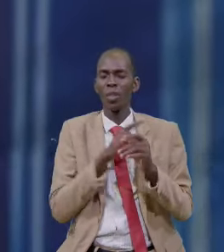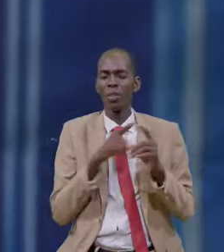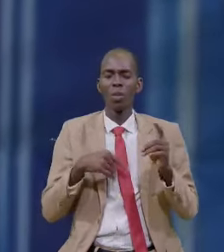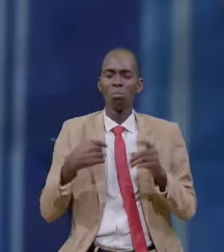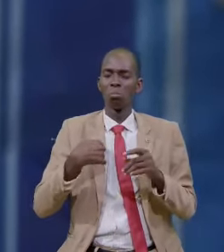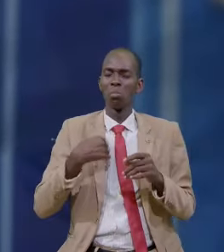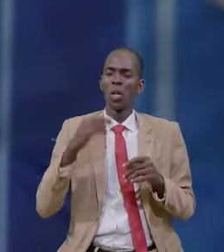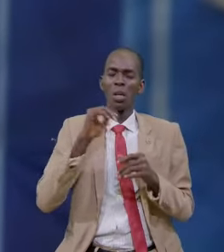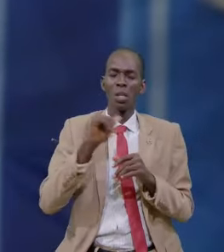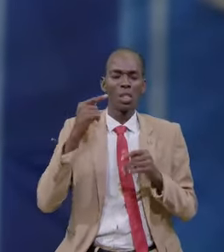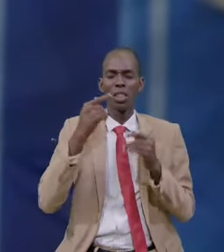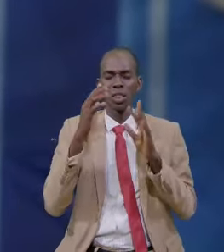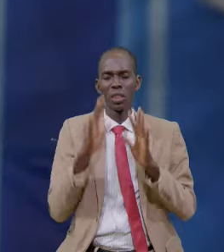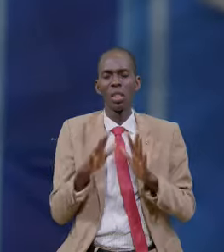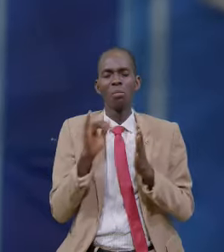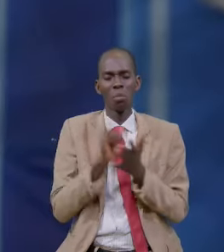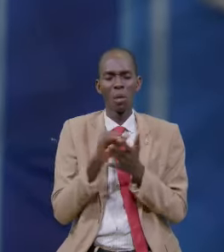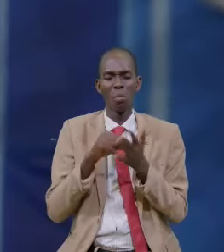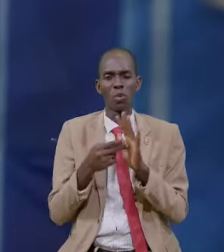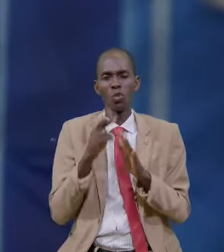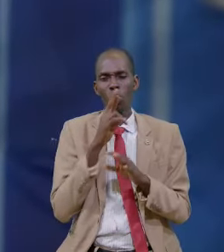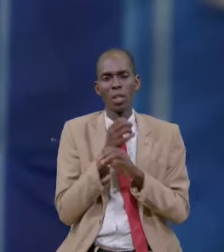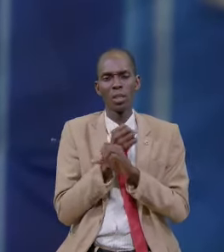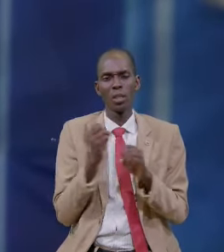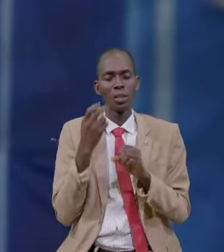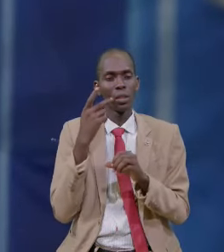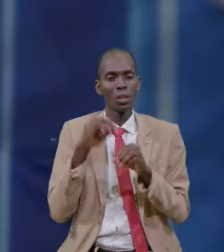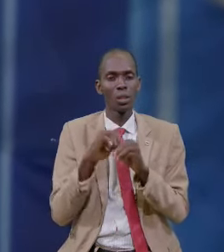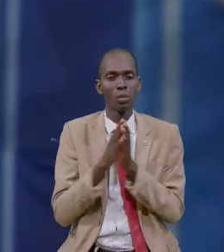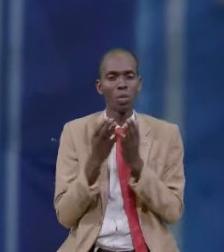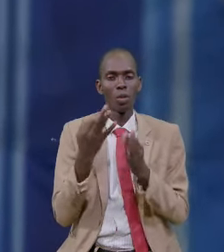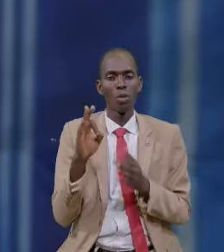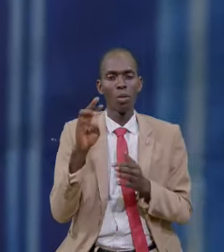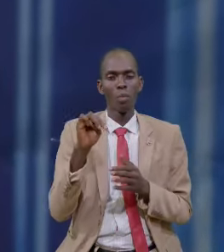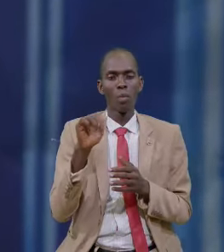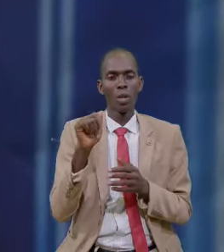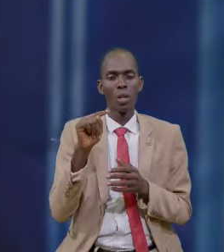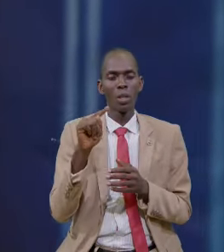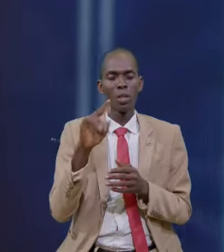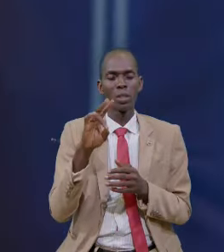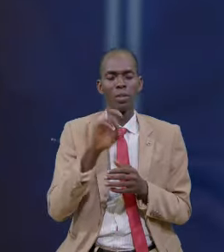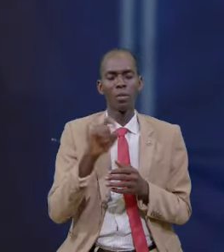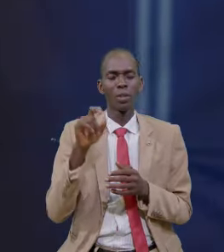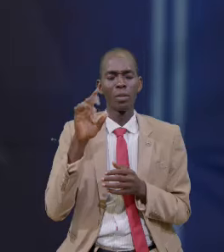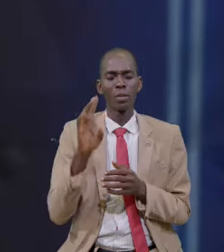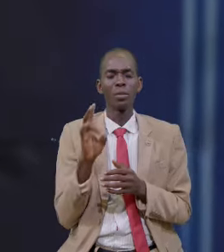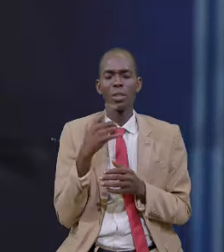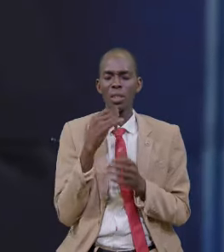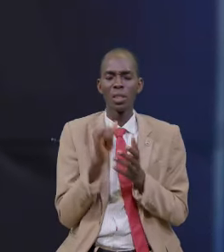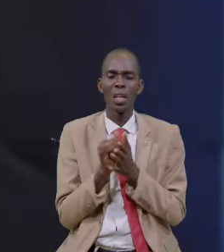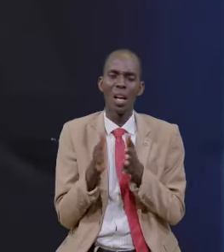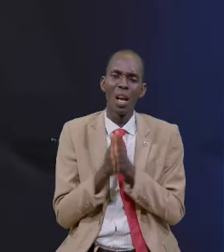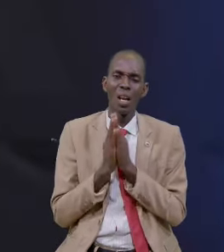chapter 7, verse 7, ask. That's what it says. And it shall be given